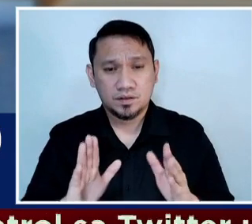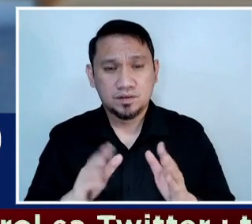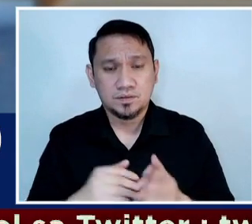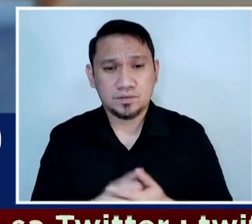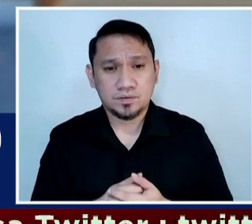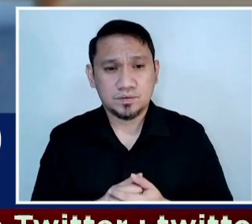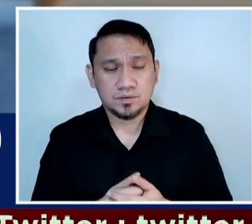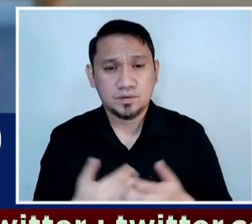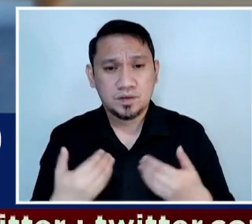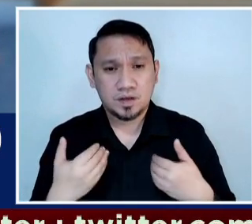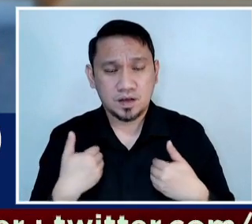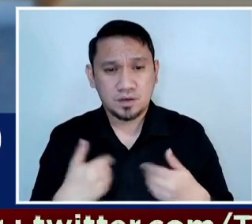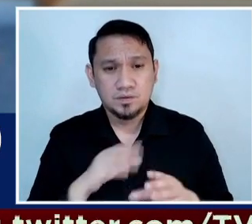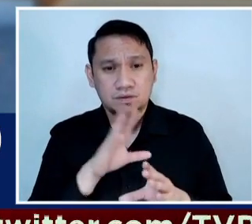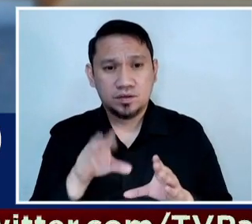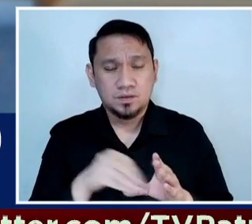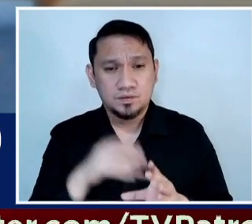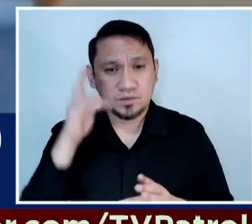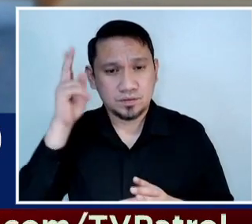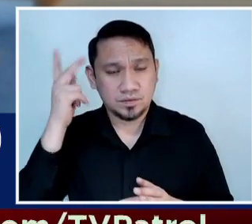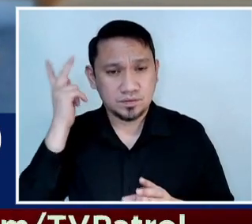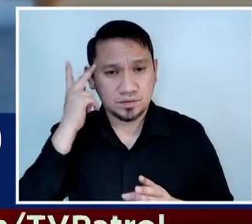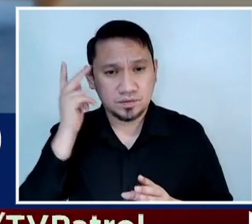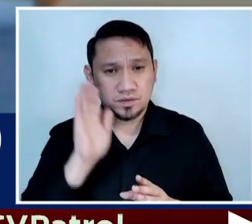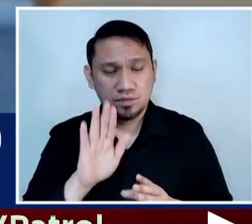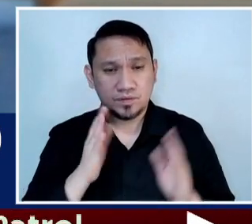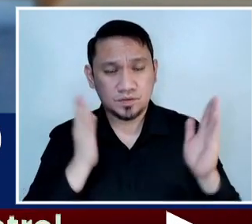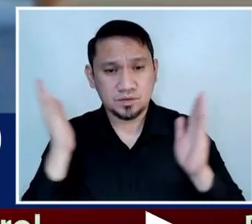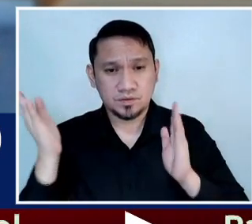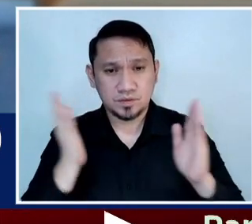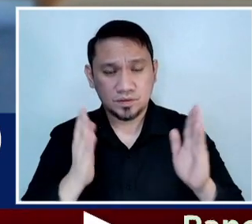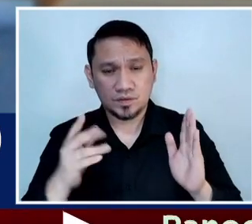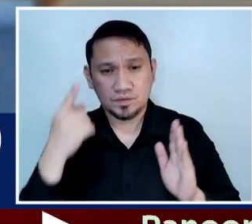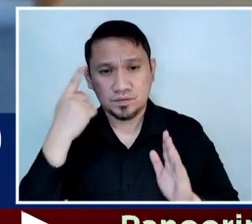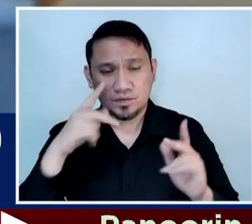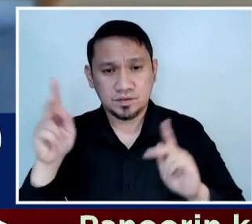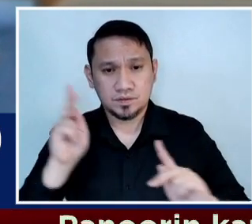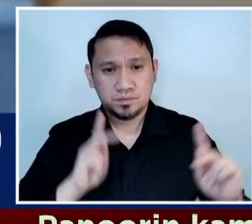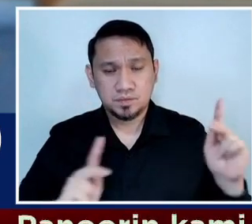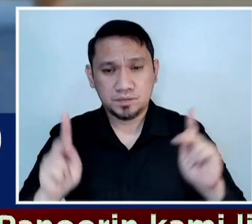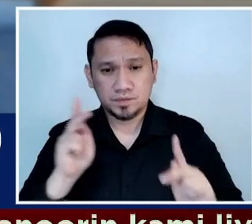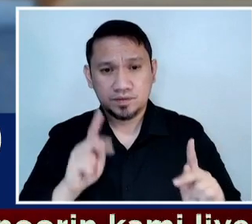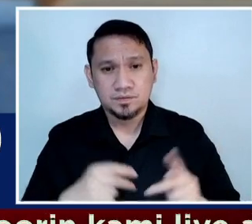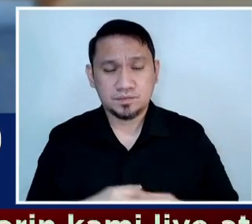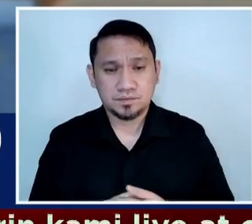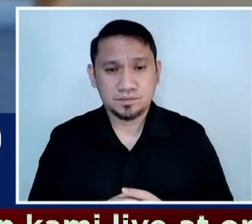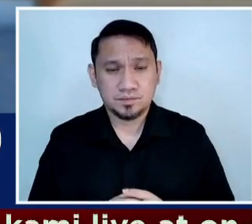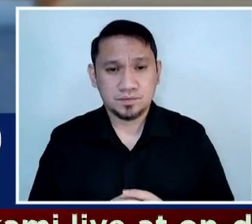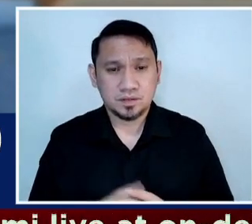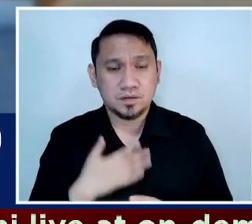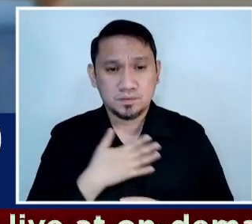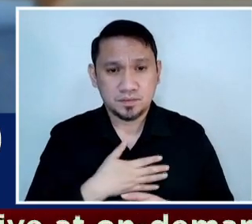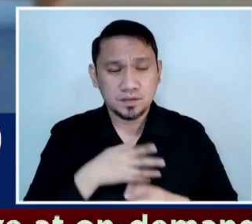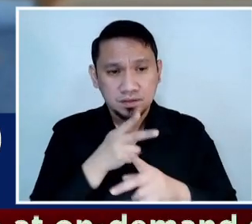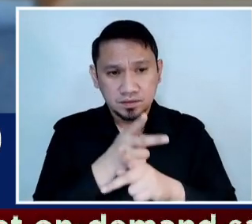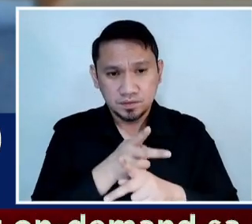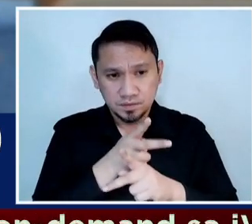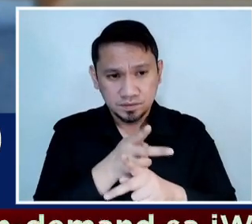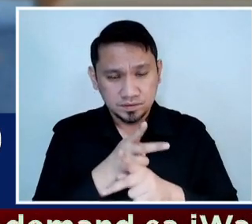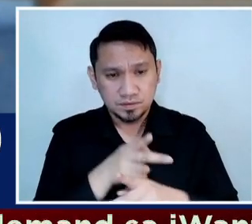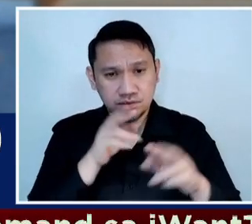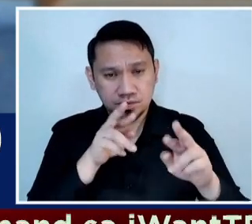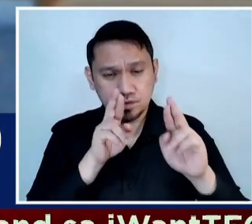mabahira ng politika ang inyong serbisyo sa taong bayan. Ingatan niyo ang respetong